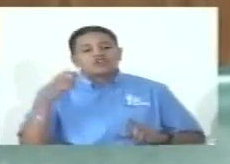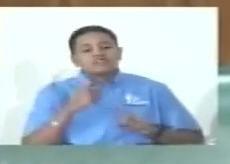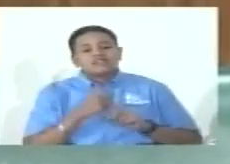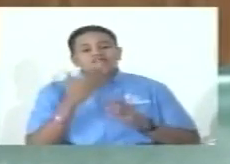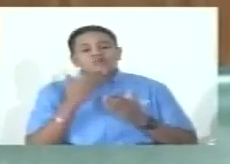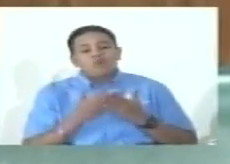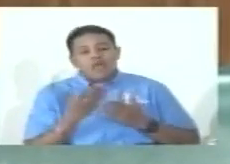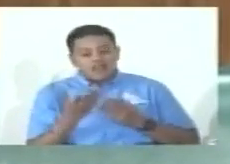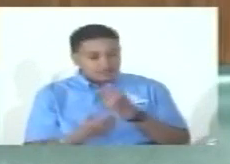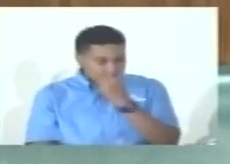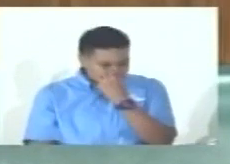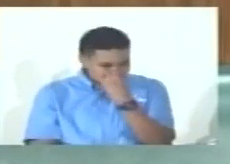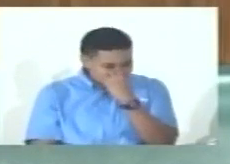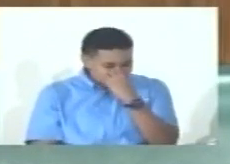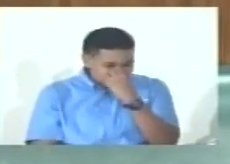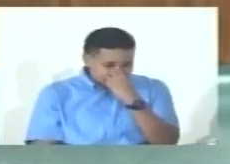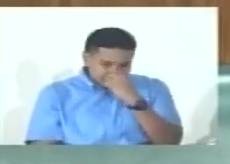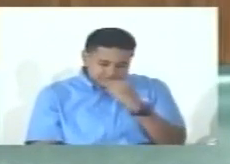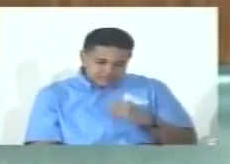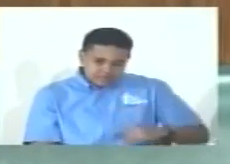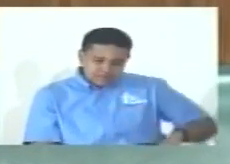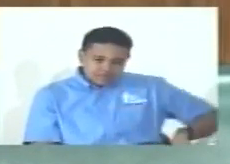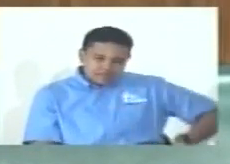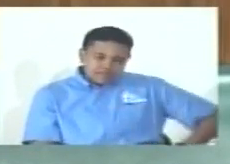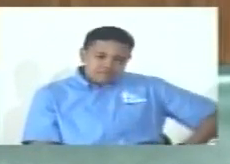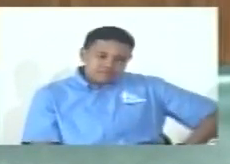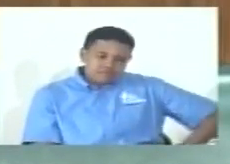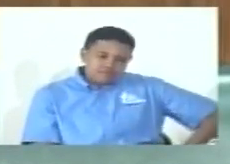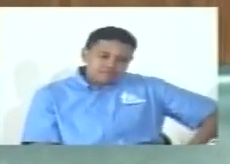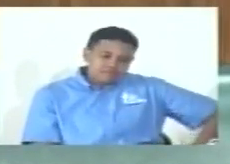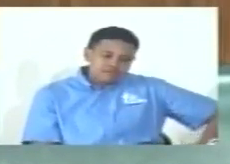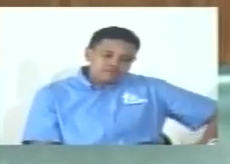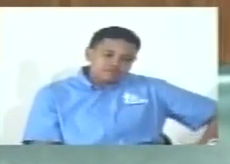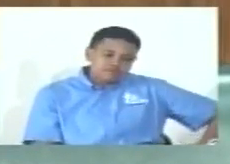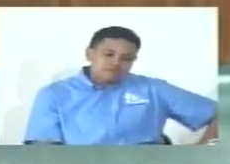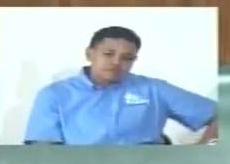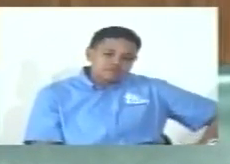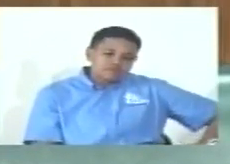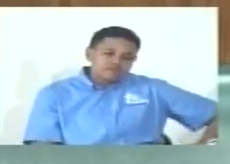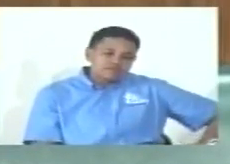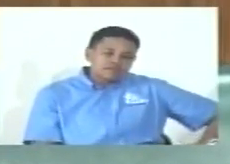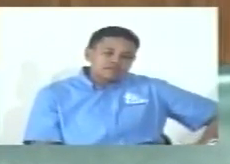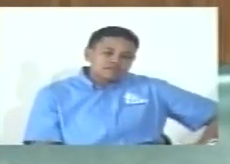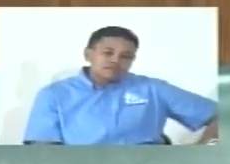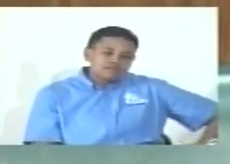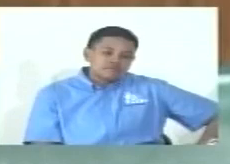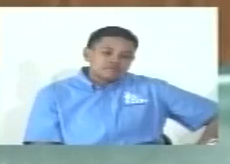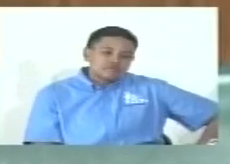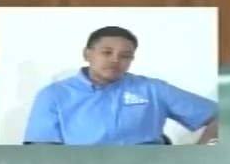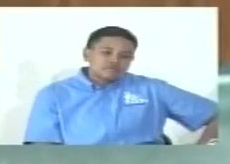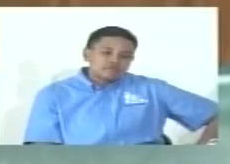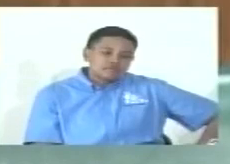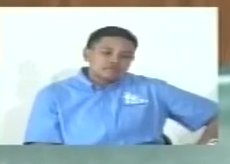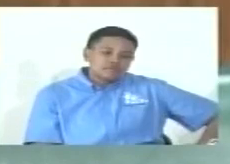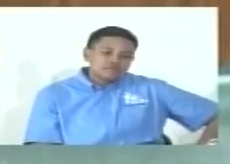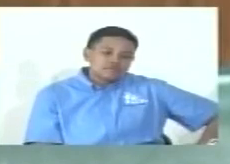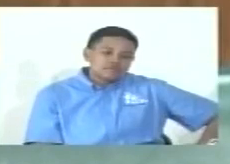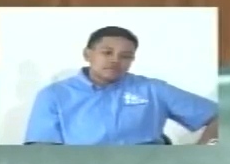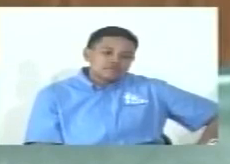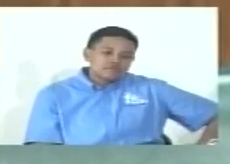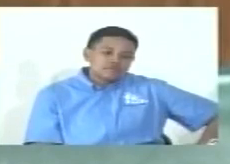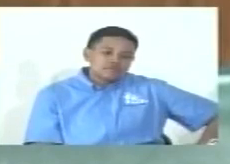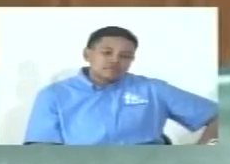well. So, President, outside of the ministry, I was delegated to do a task